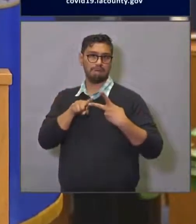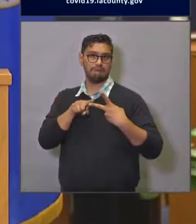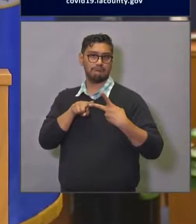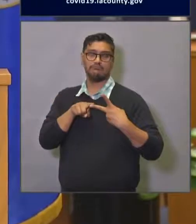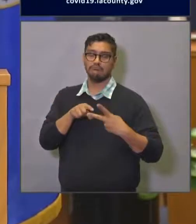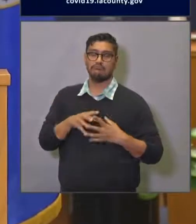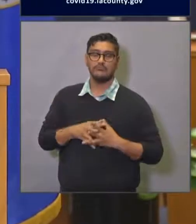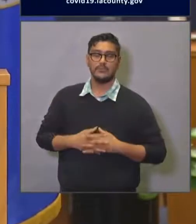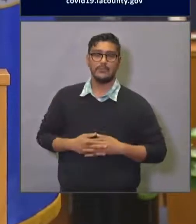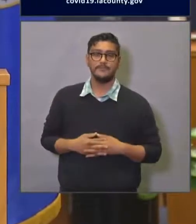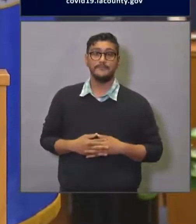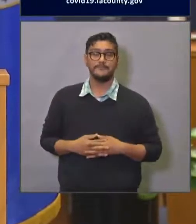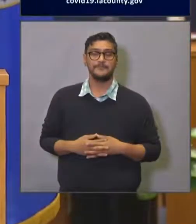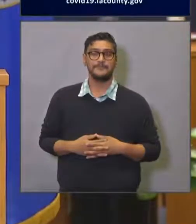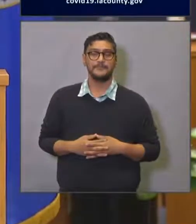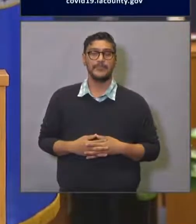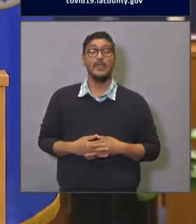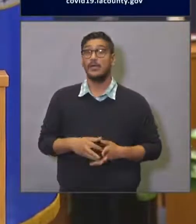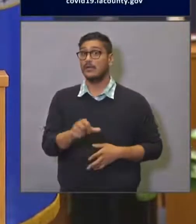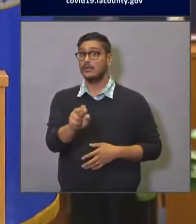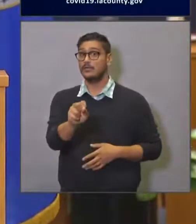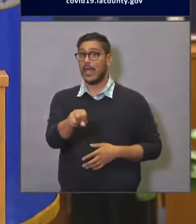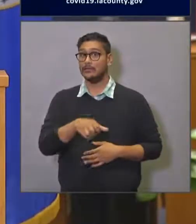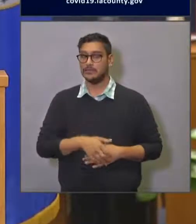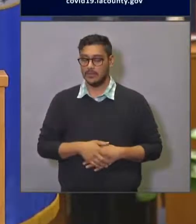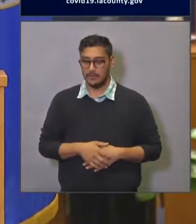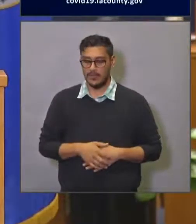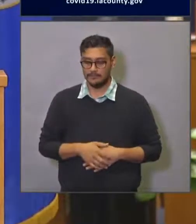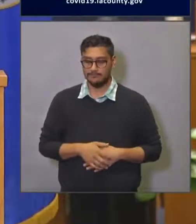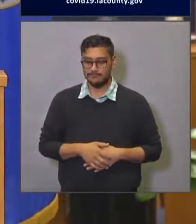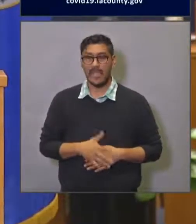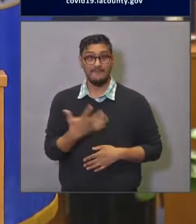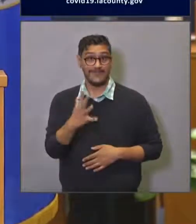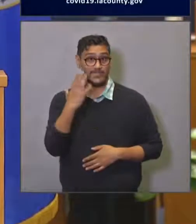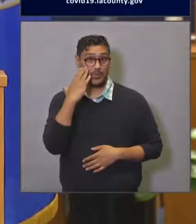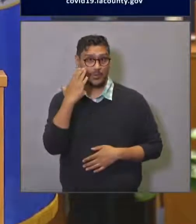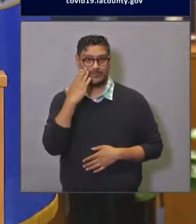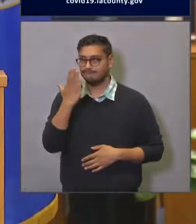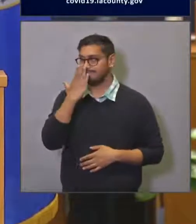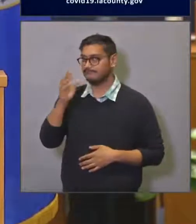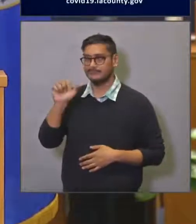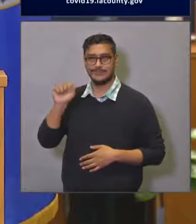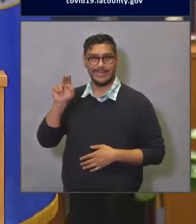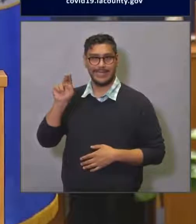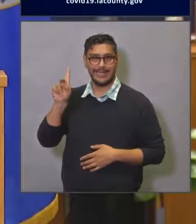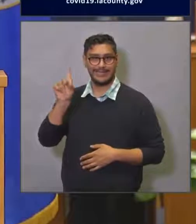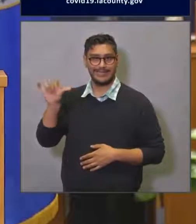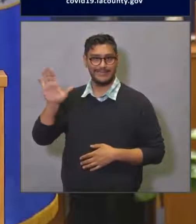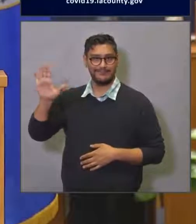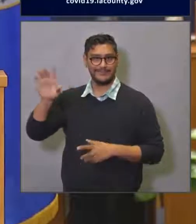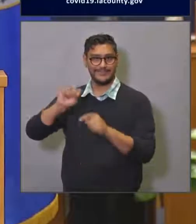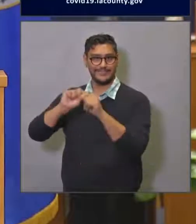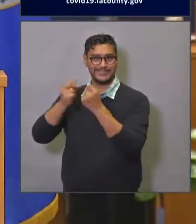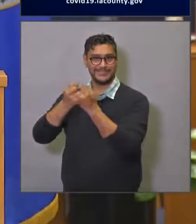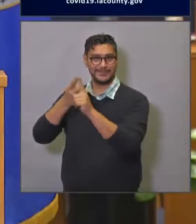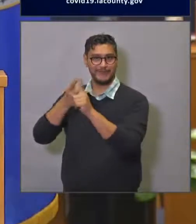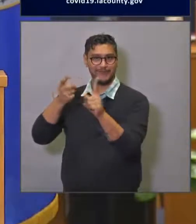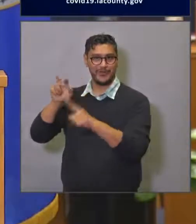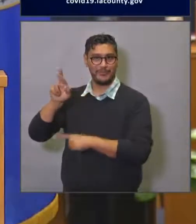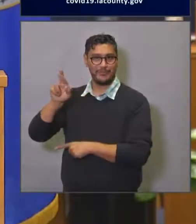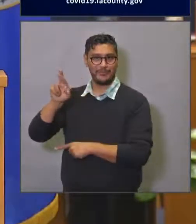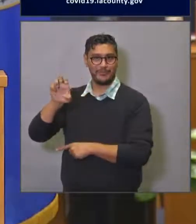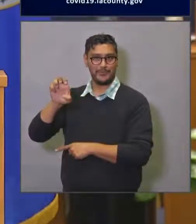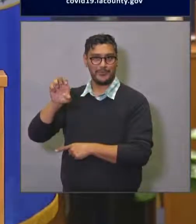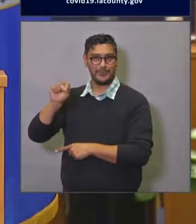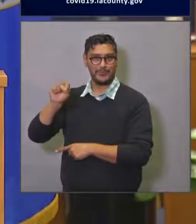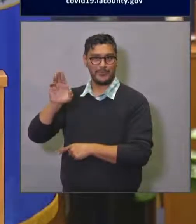second question. So yes, we're aware, and again, I want to thank Andy Bales and his entire team at Rescue Mission for